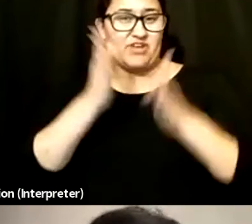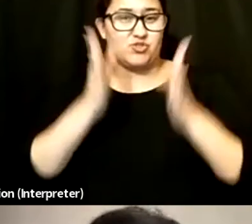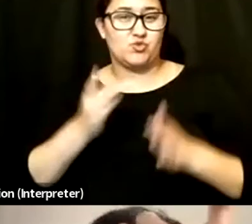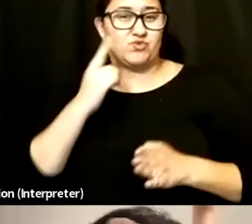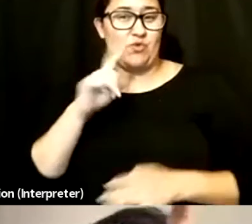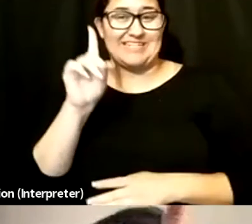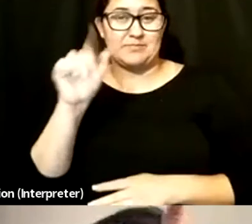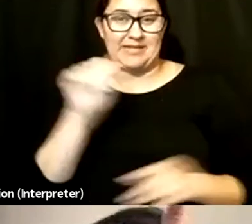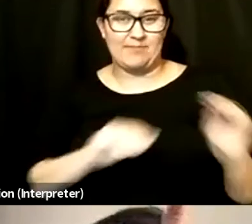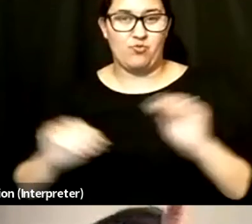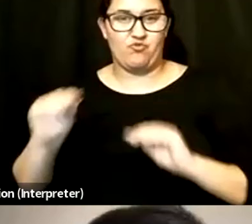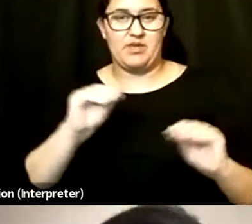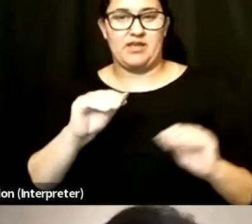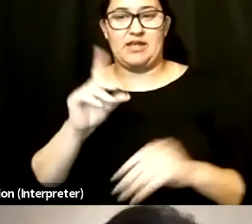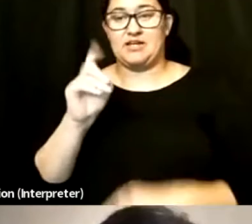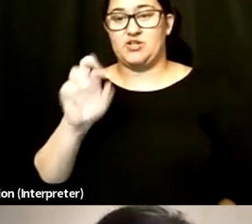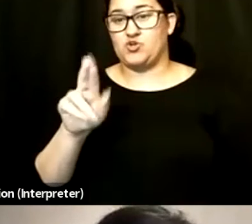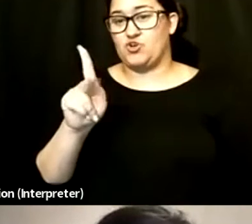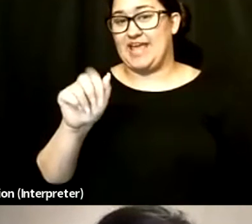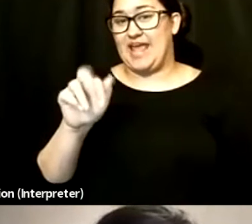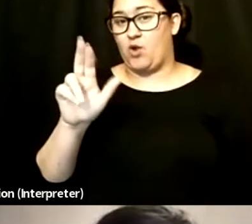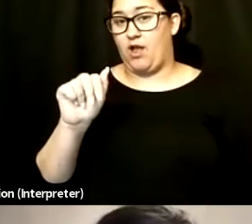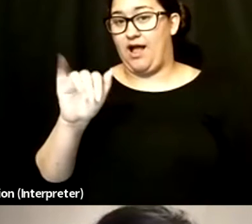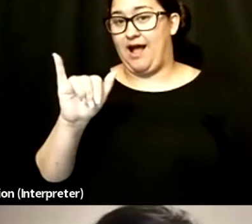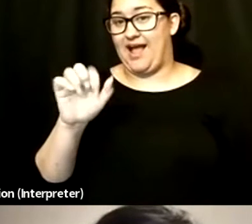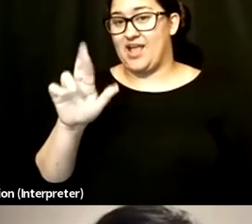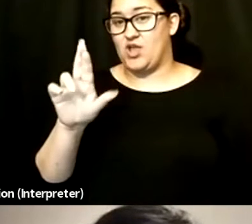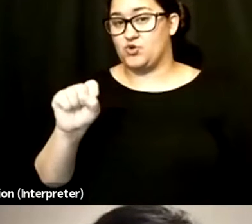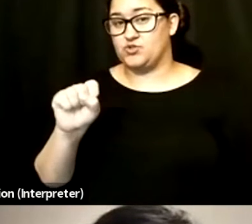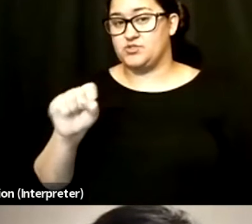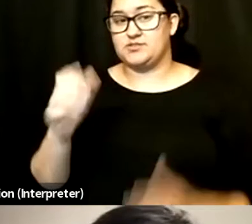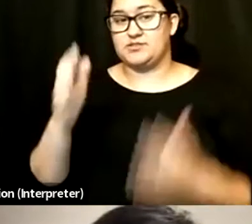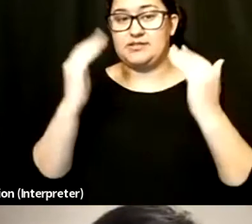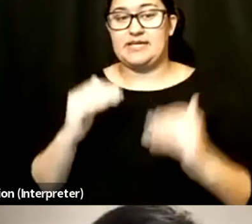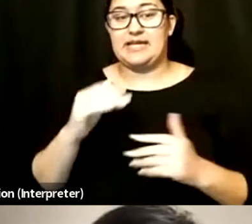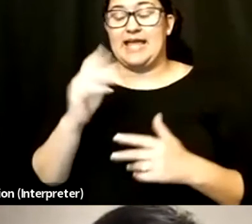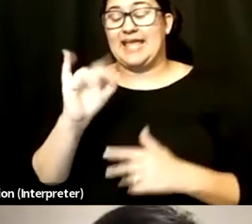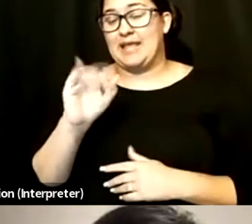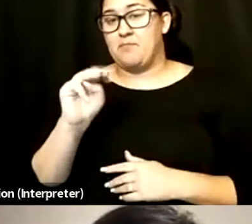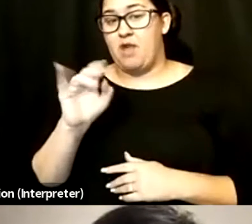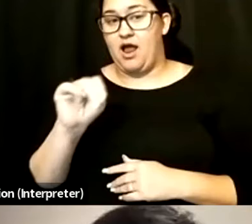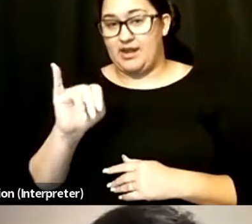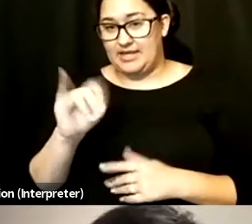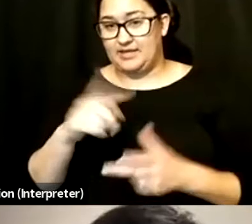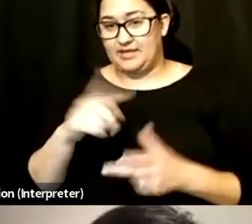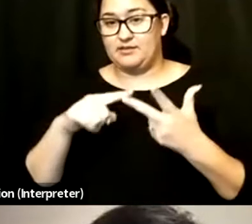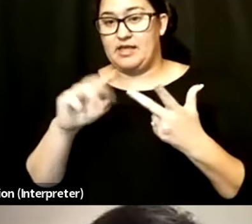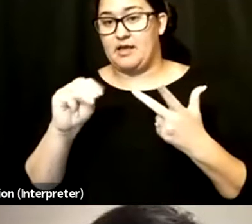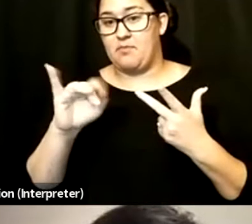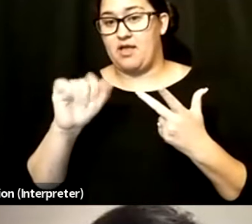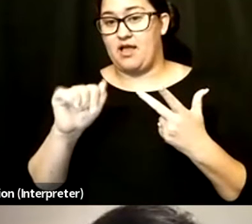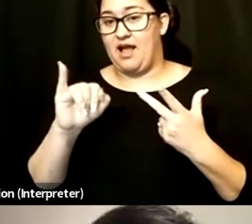movement: Dr. Kara Ayers, Imani Barbarin, and Mia